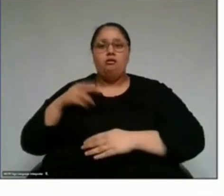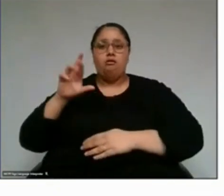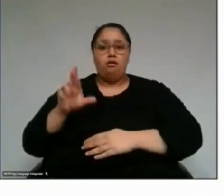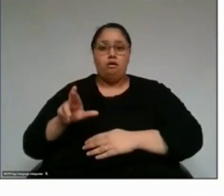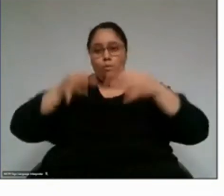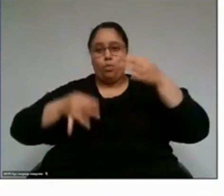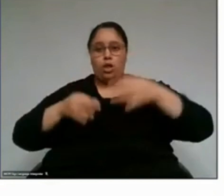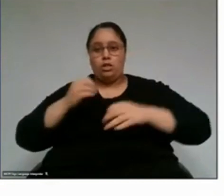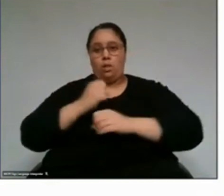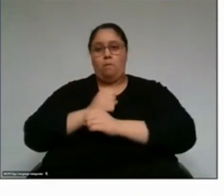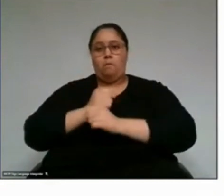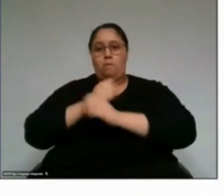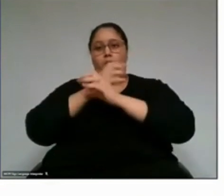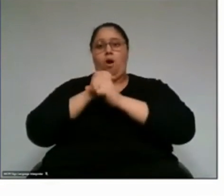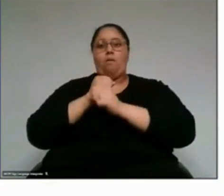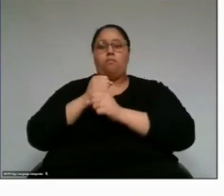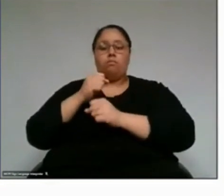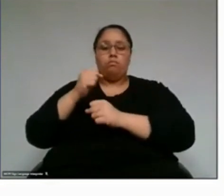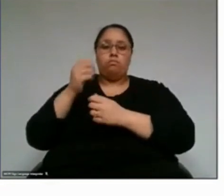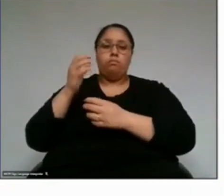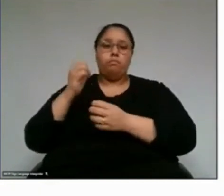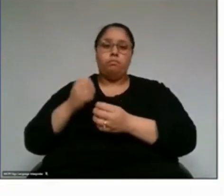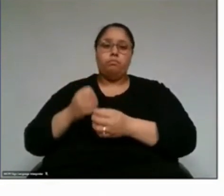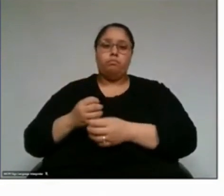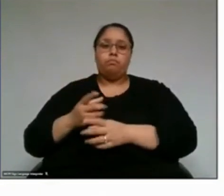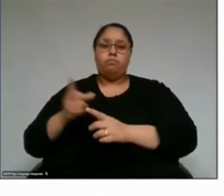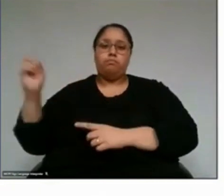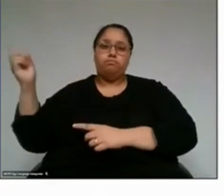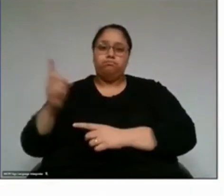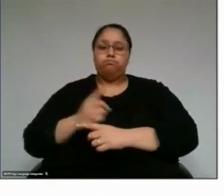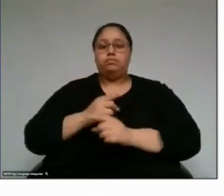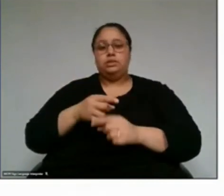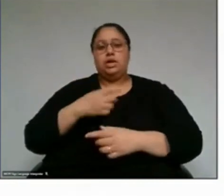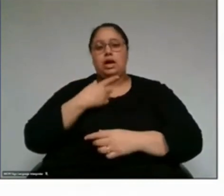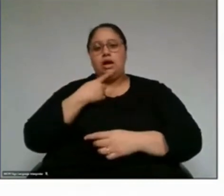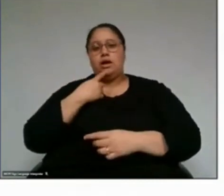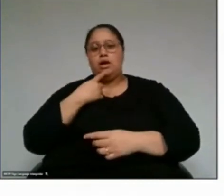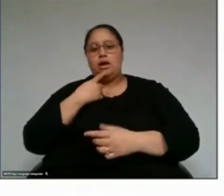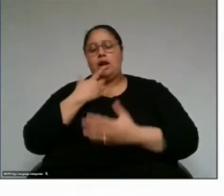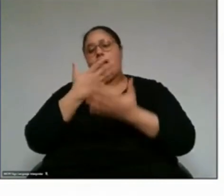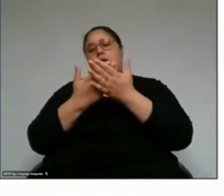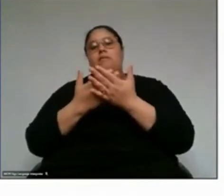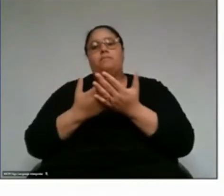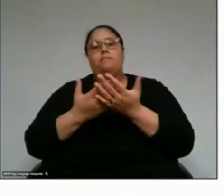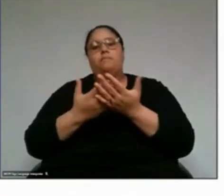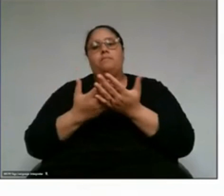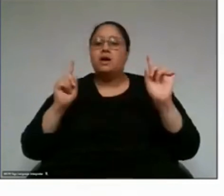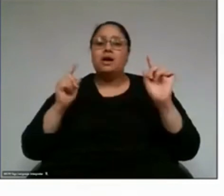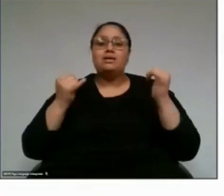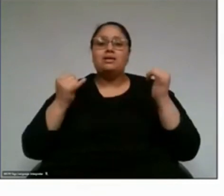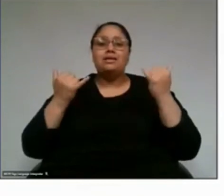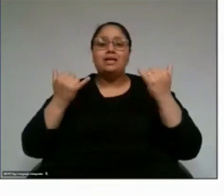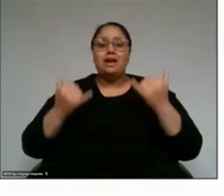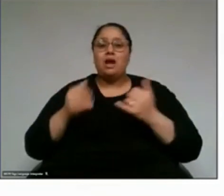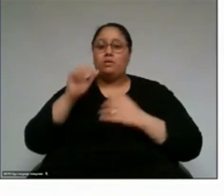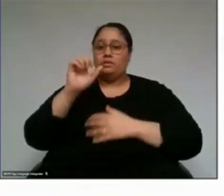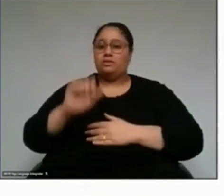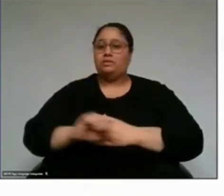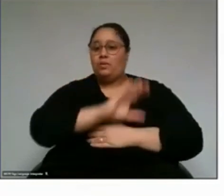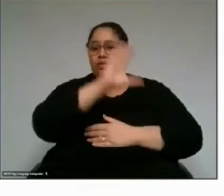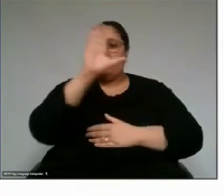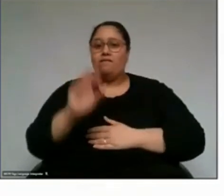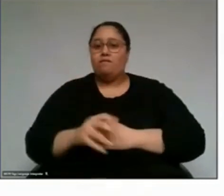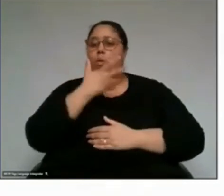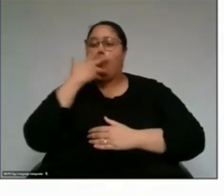political bomb dropped, blowing that claim out of the water. The fact is that South Africa's